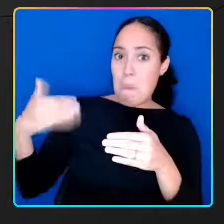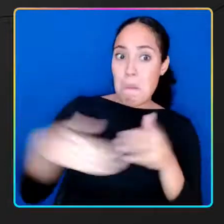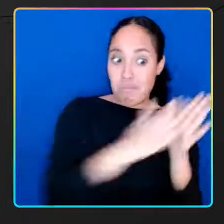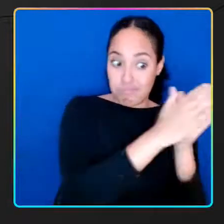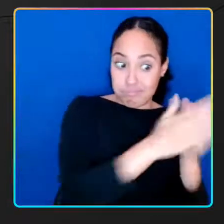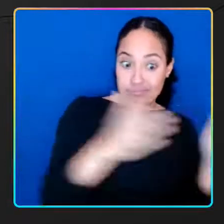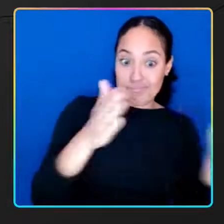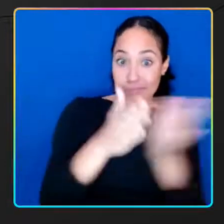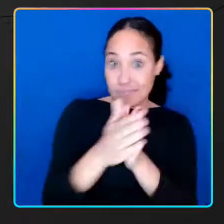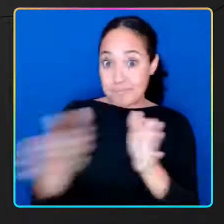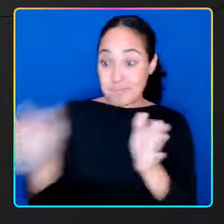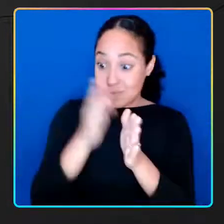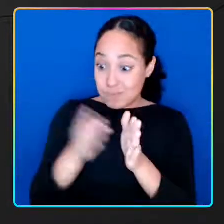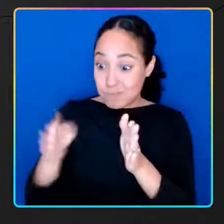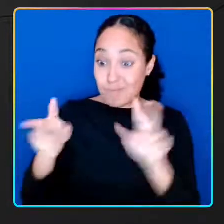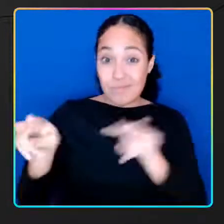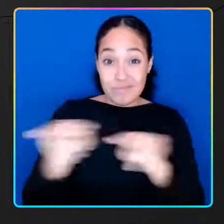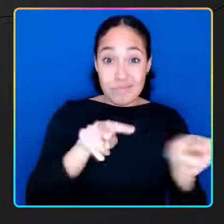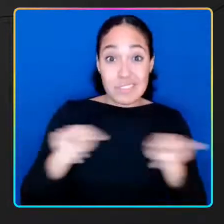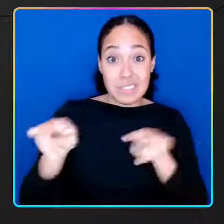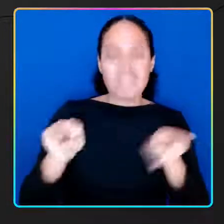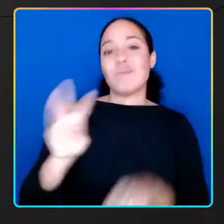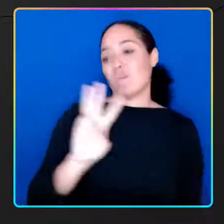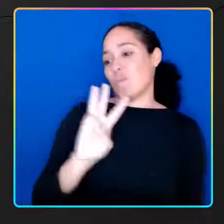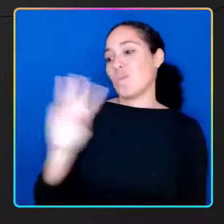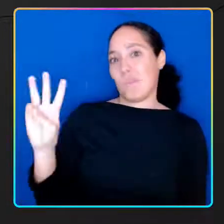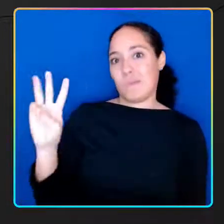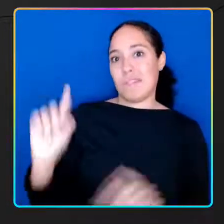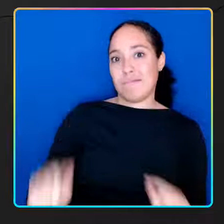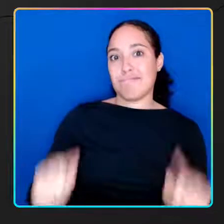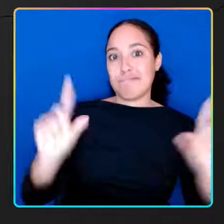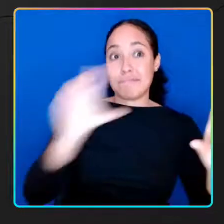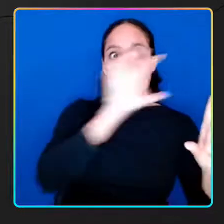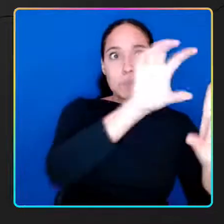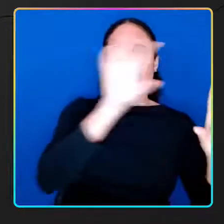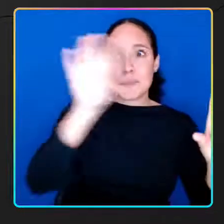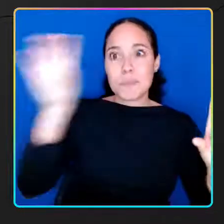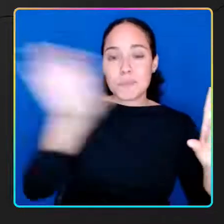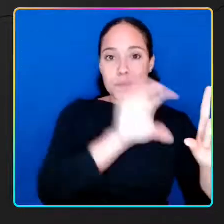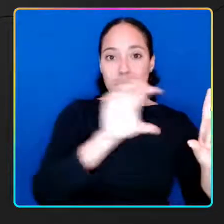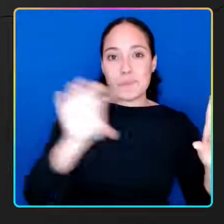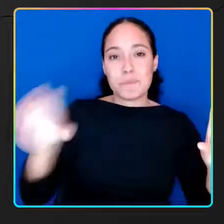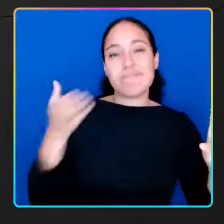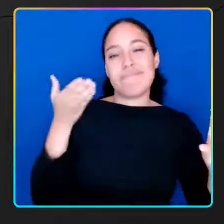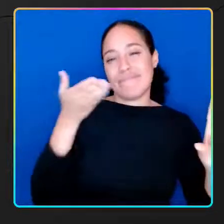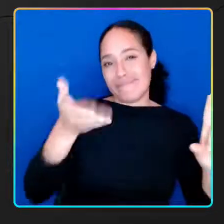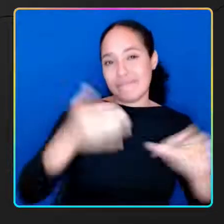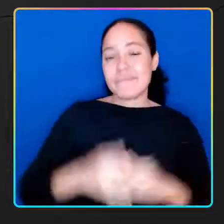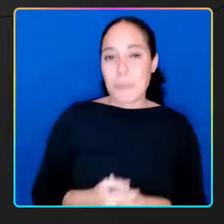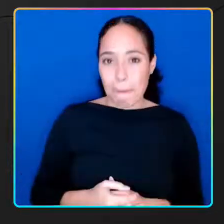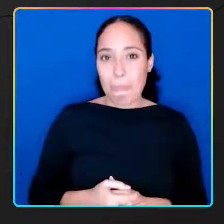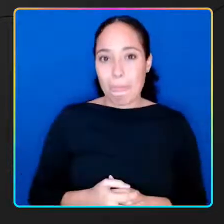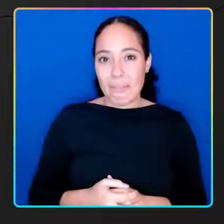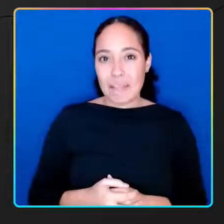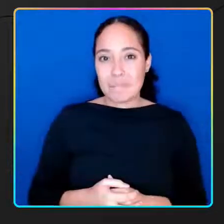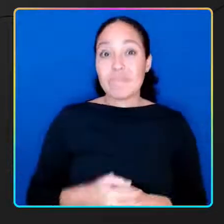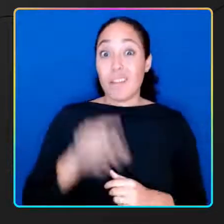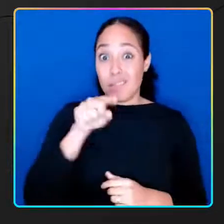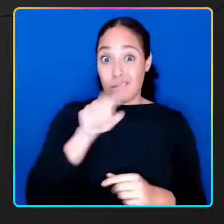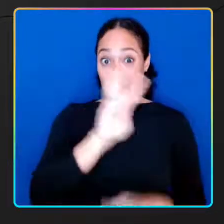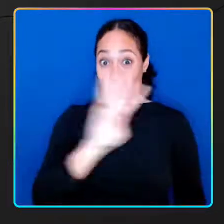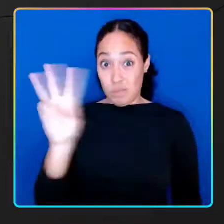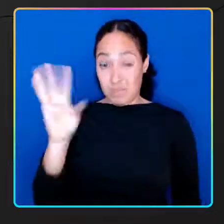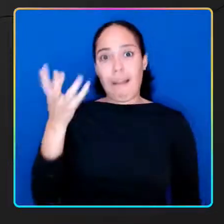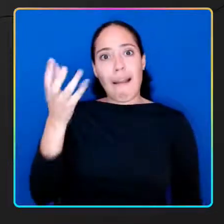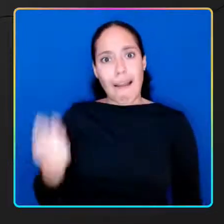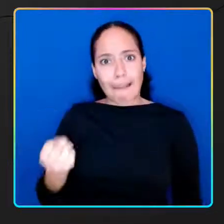our website at abitofai.show. And also do check out the website because you can see all of our different